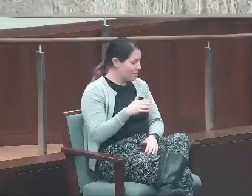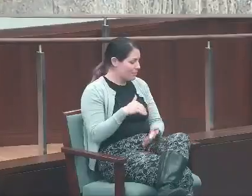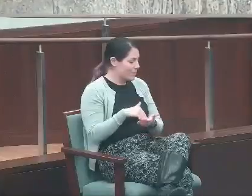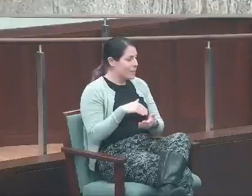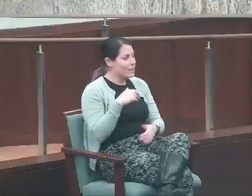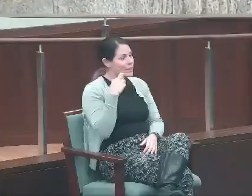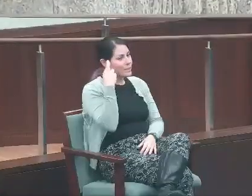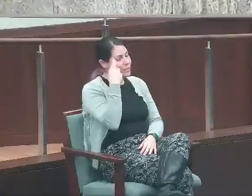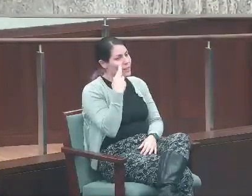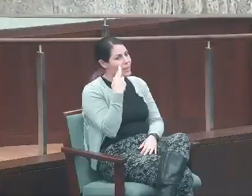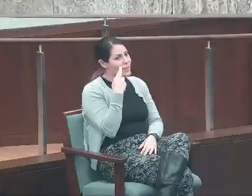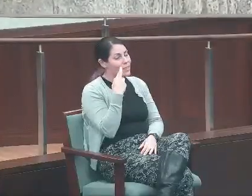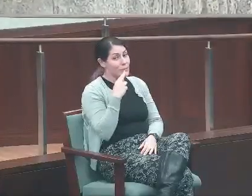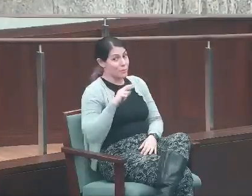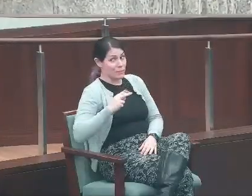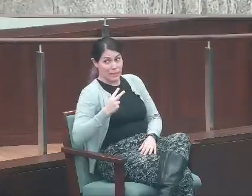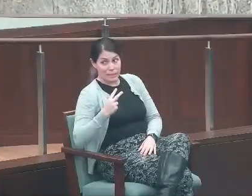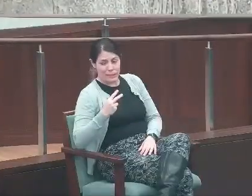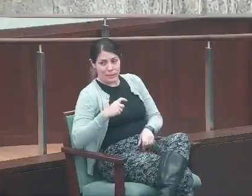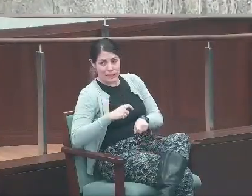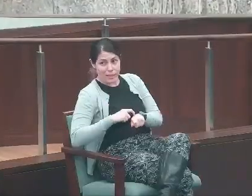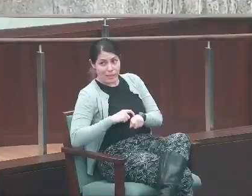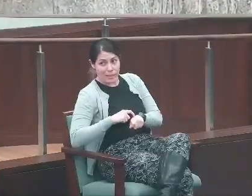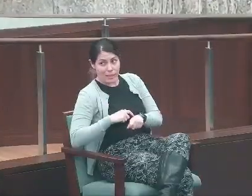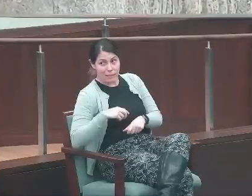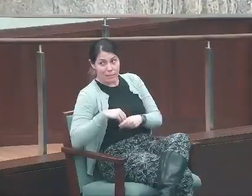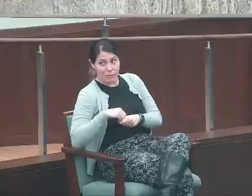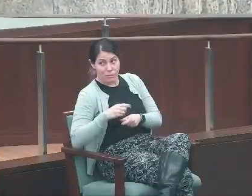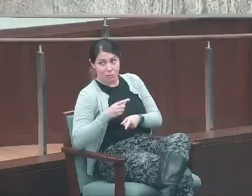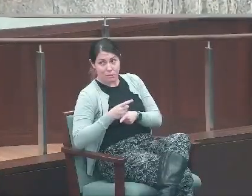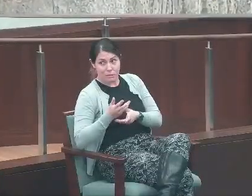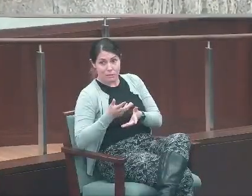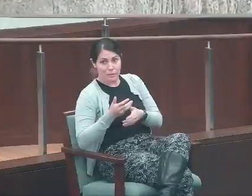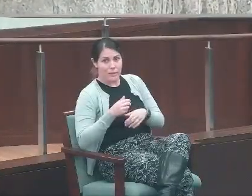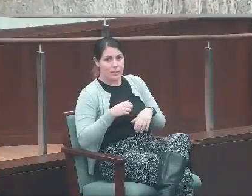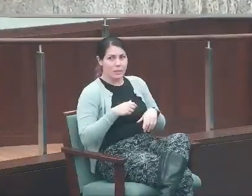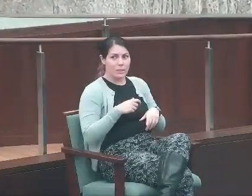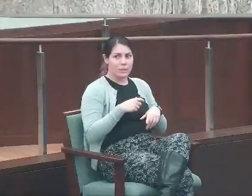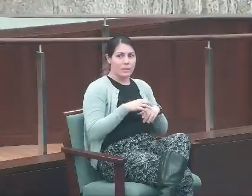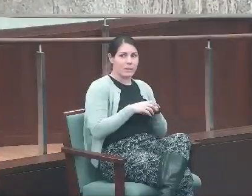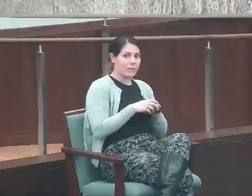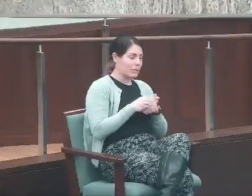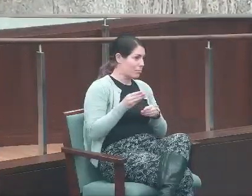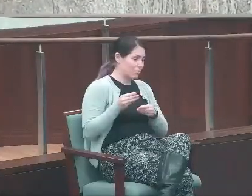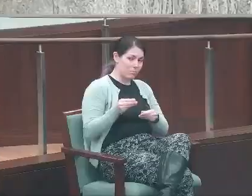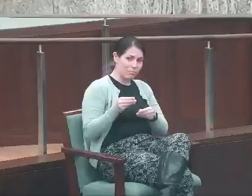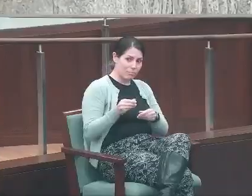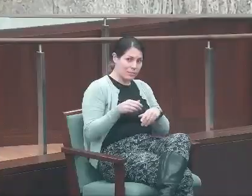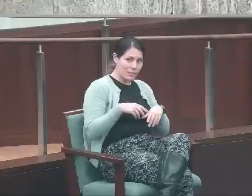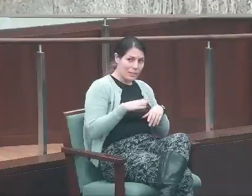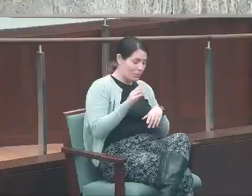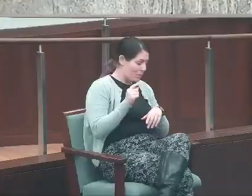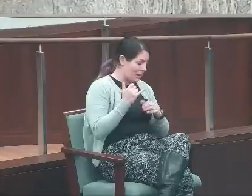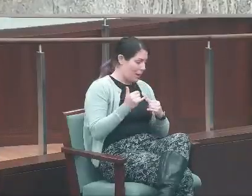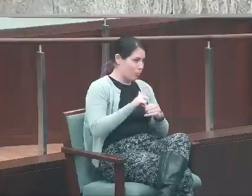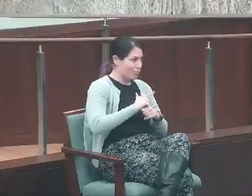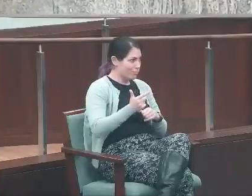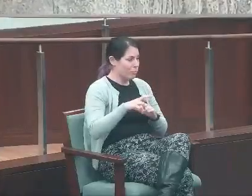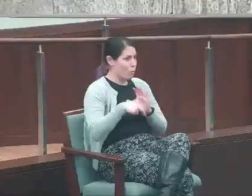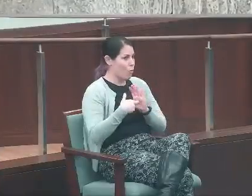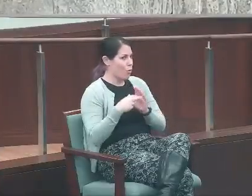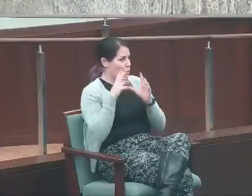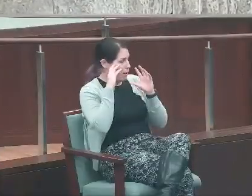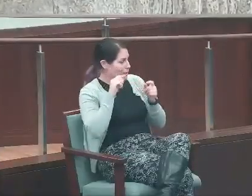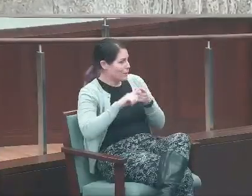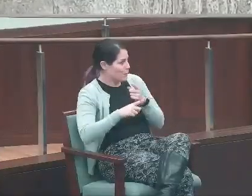your second year, Bob. You're halfway through, and this time flies like that. It's incredible, but it's been a